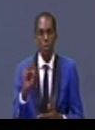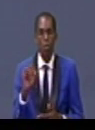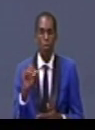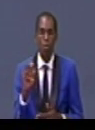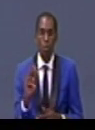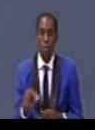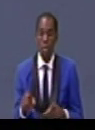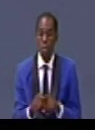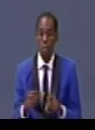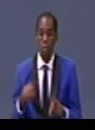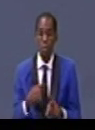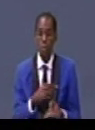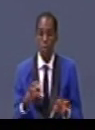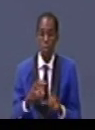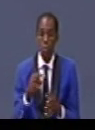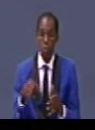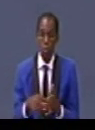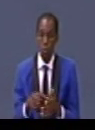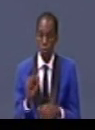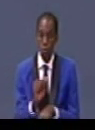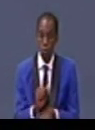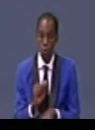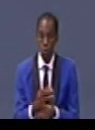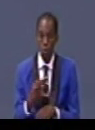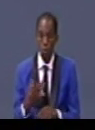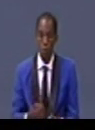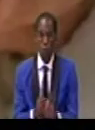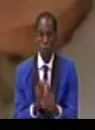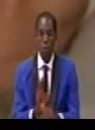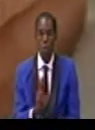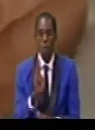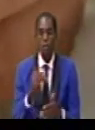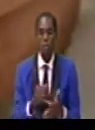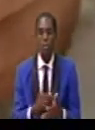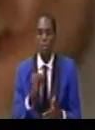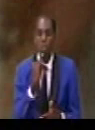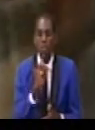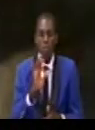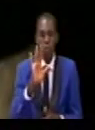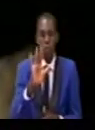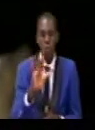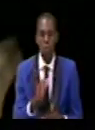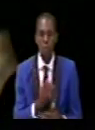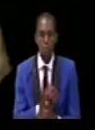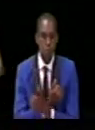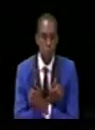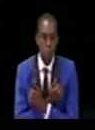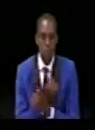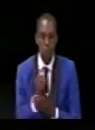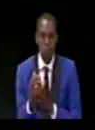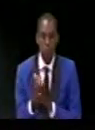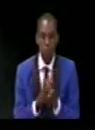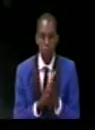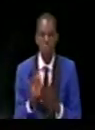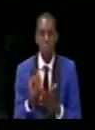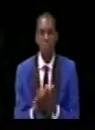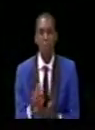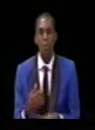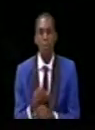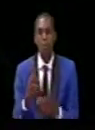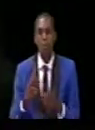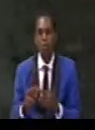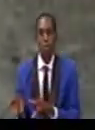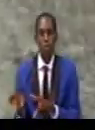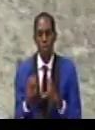we get around this follow-up, what we need is real compassion. And it is the compassion that makes you pick up your Bible. Get out of your house. Get out of your